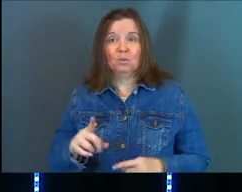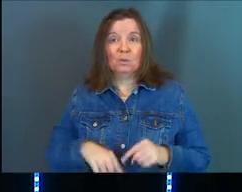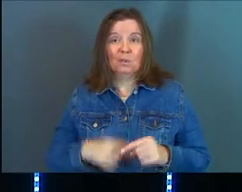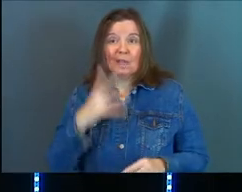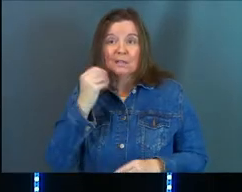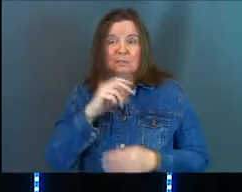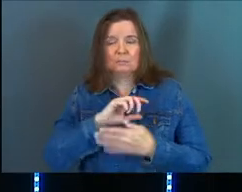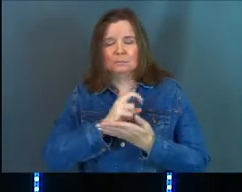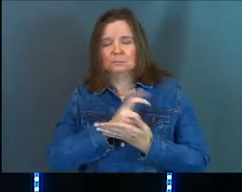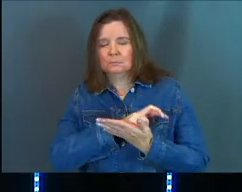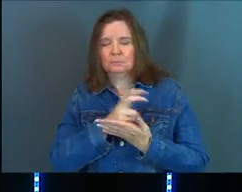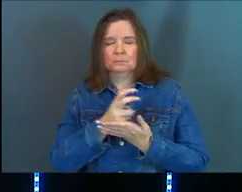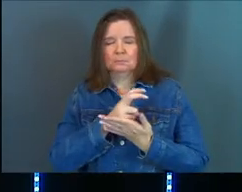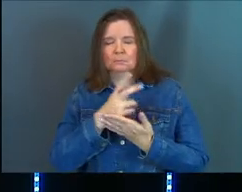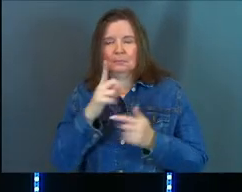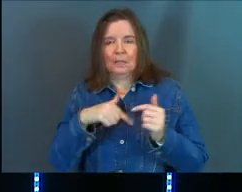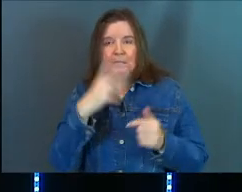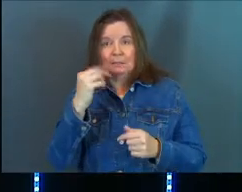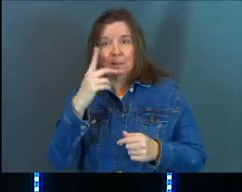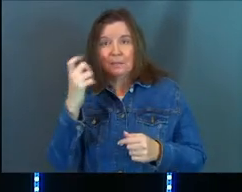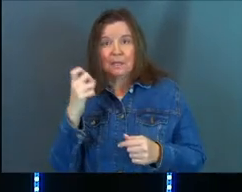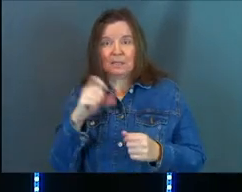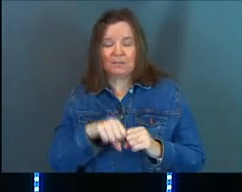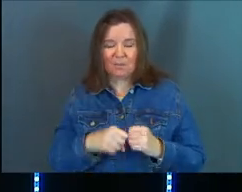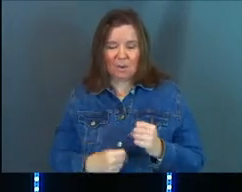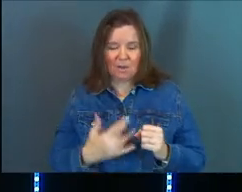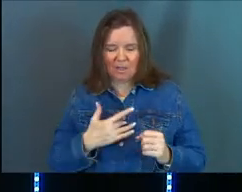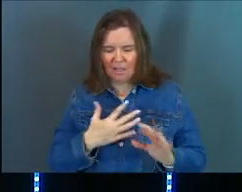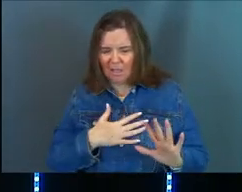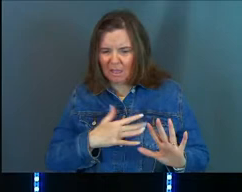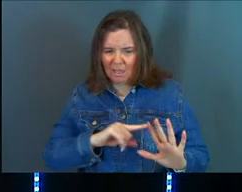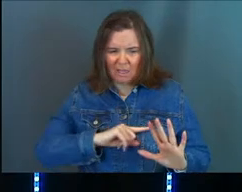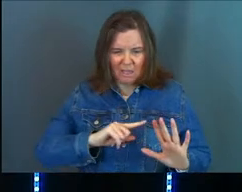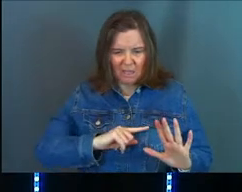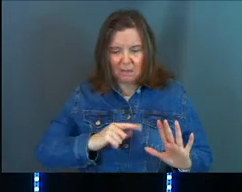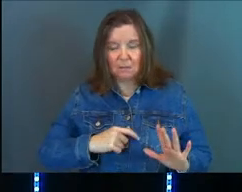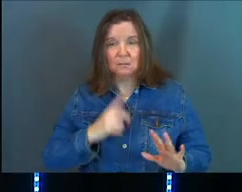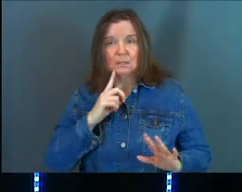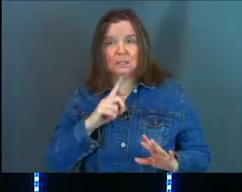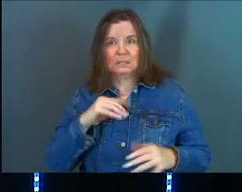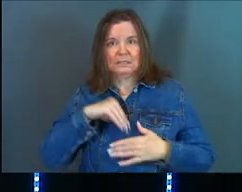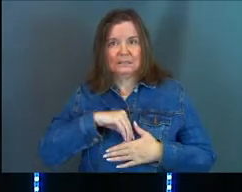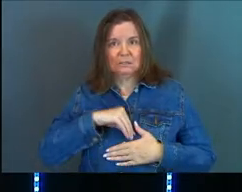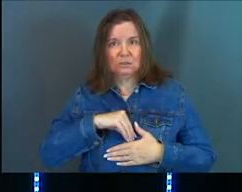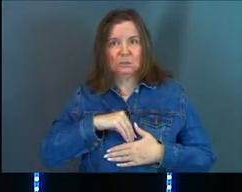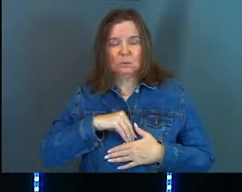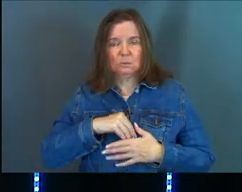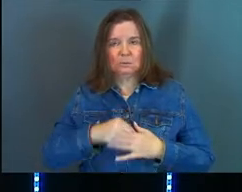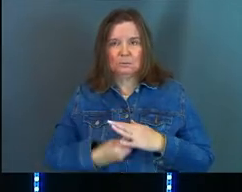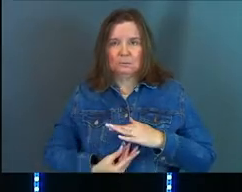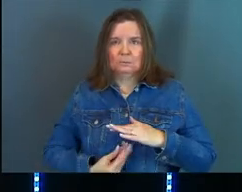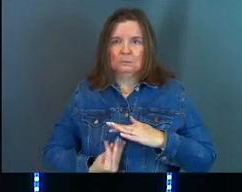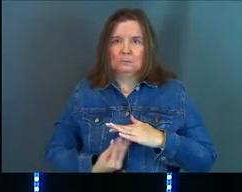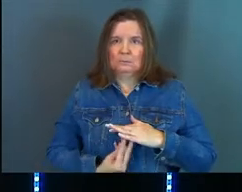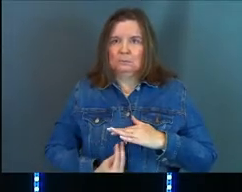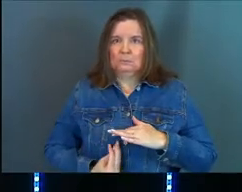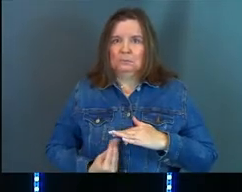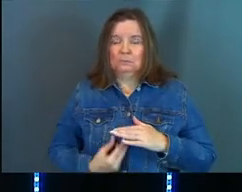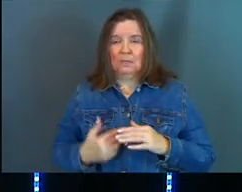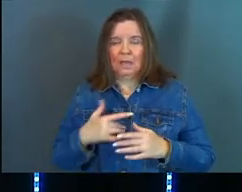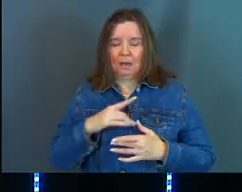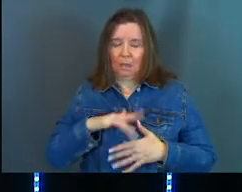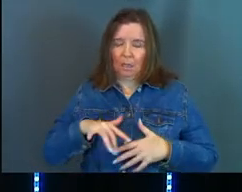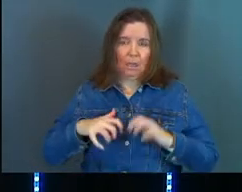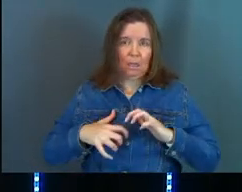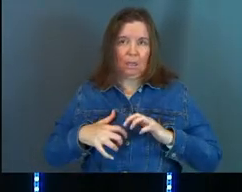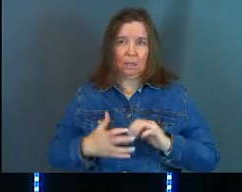You can't sleep at night because of the brokenness that's there. It just gets down into you and it